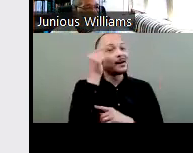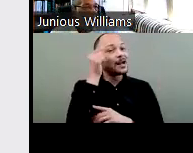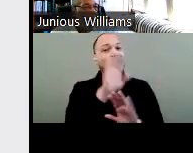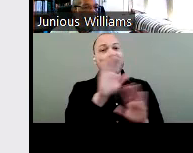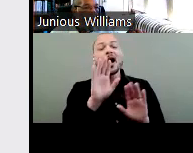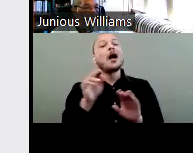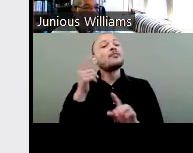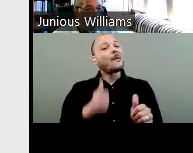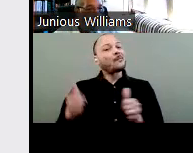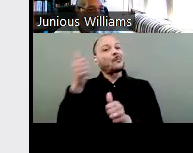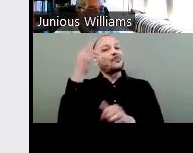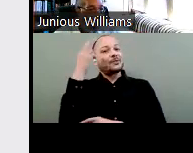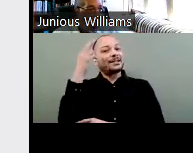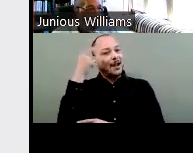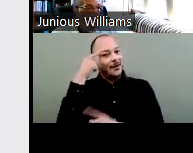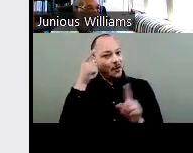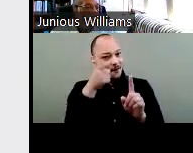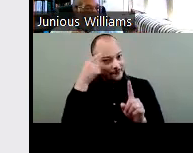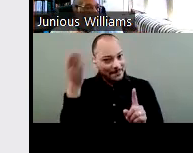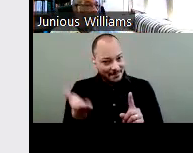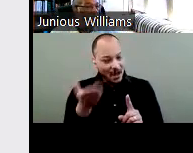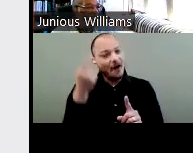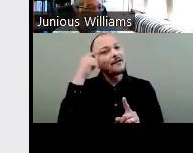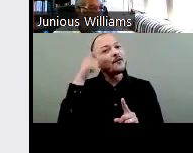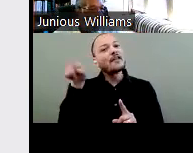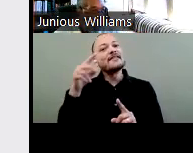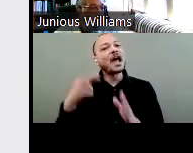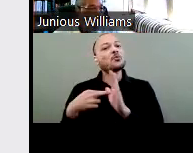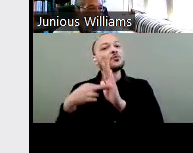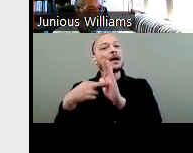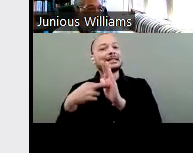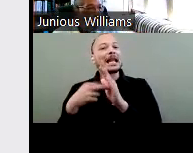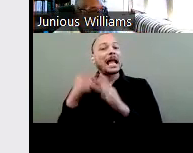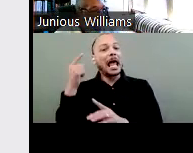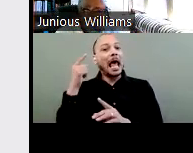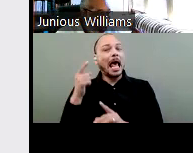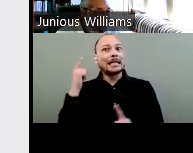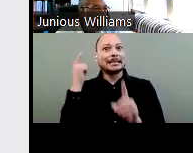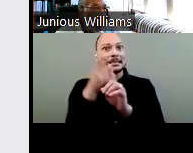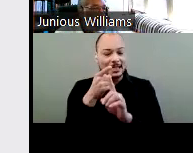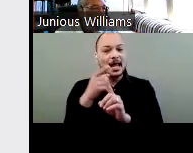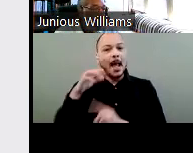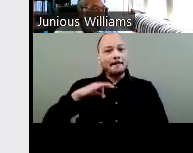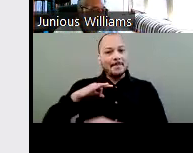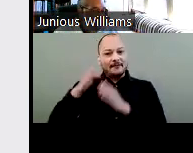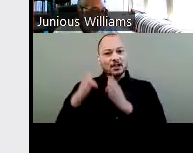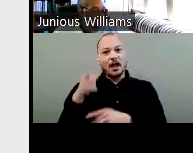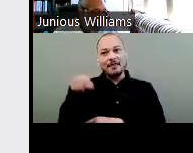primary reason and purpose for being there is that they represent intended beneficiaries. They represent